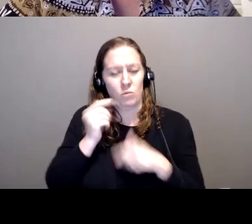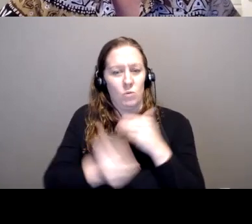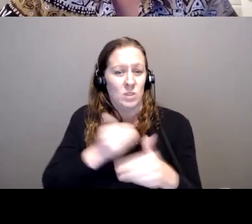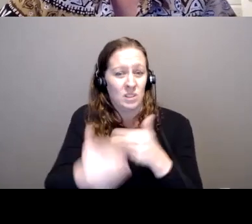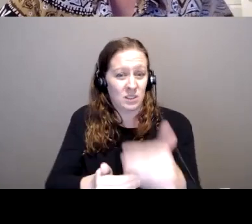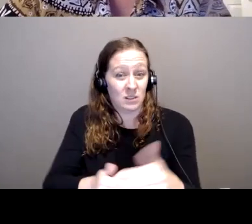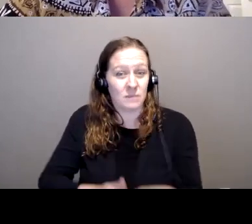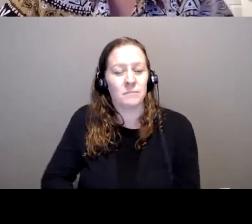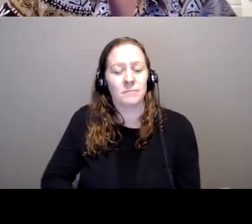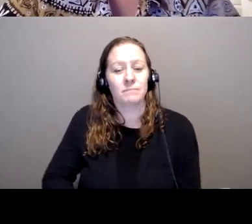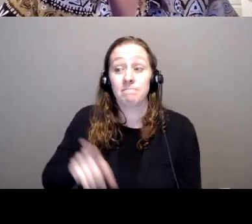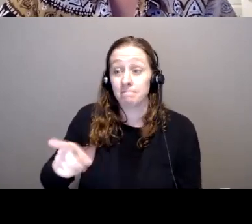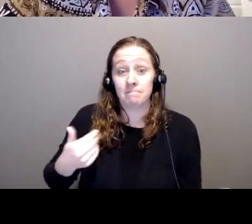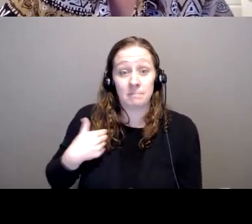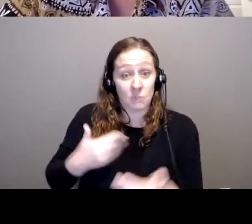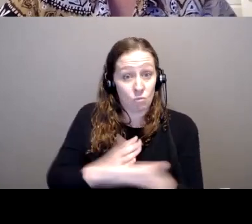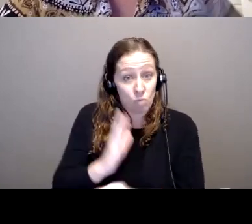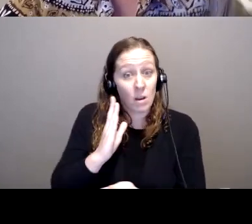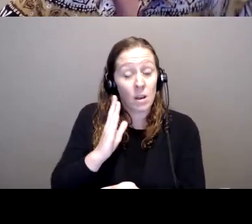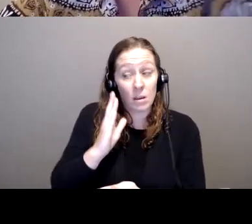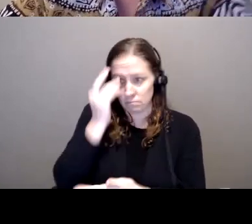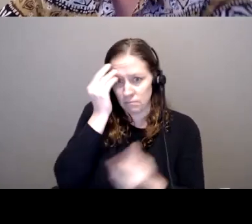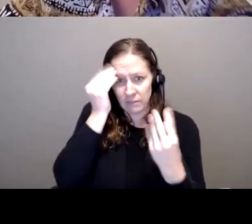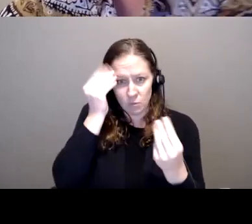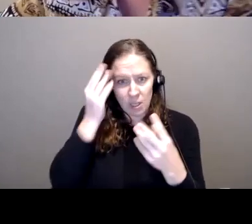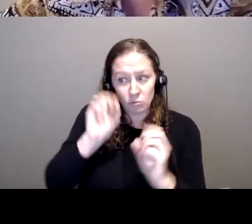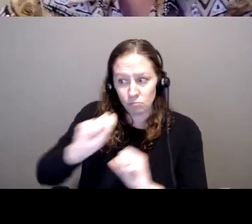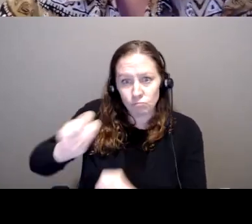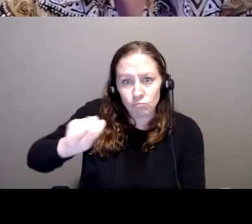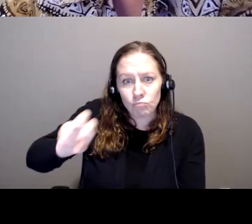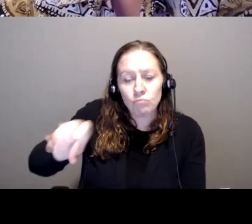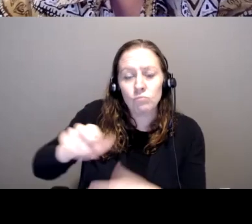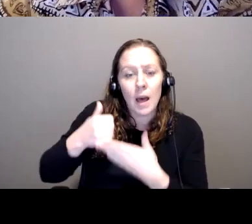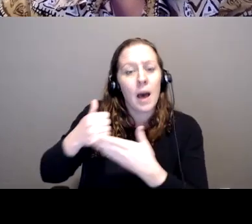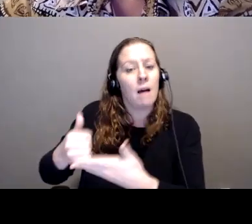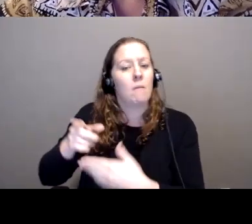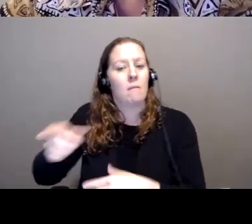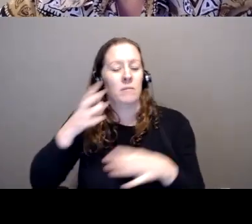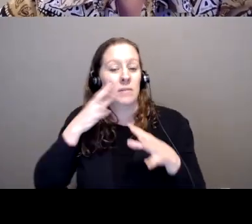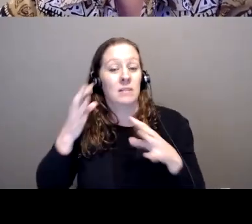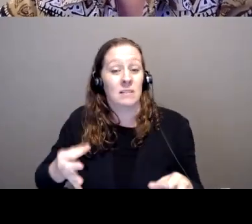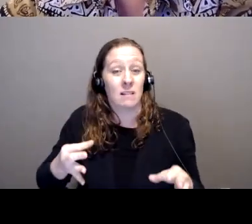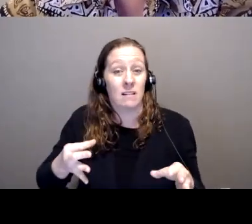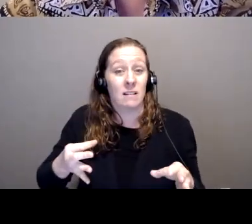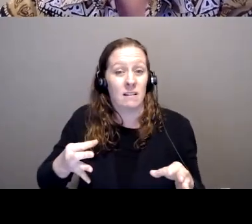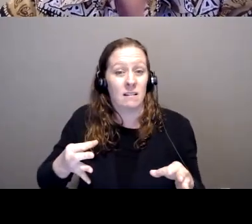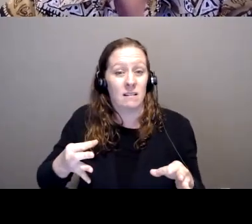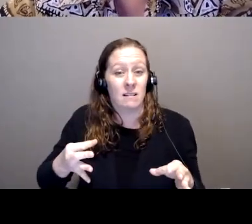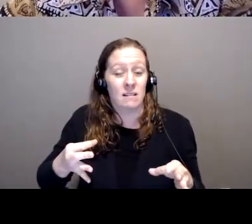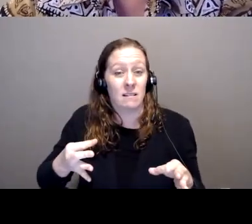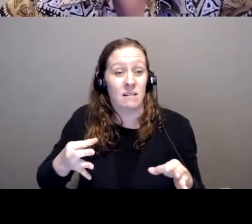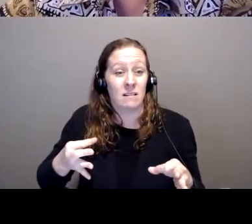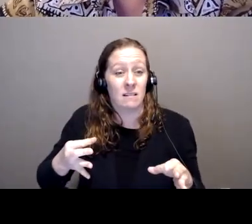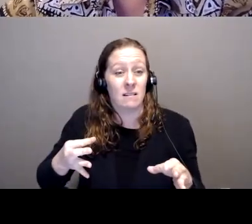also have the right to be given information to guide them into that decision making. So as much